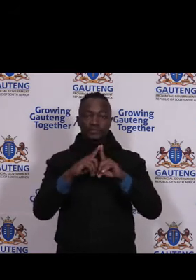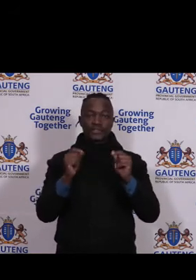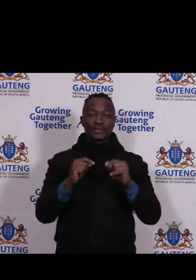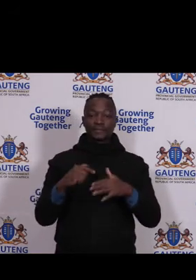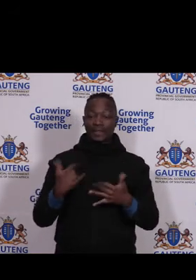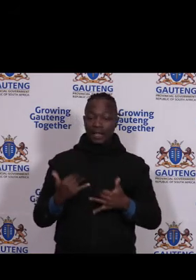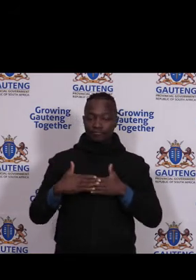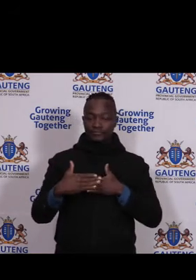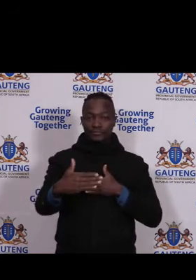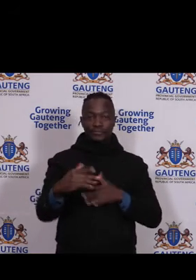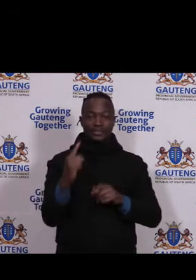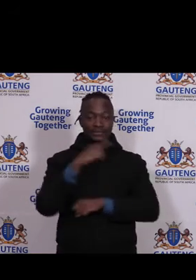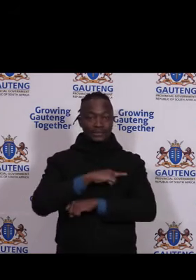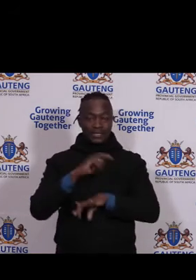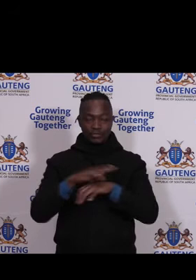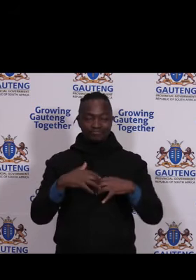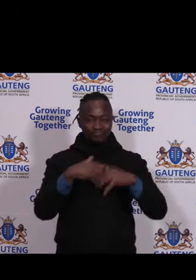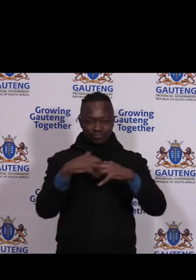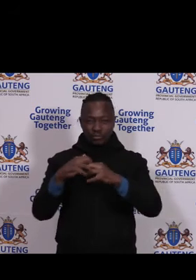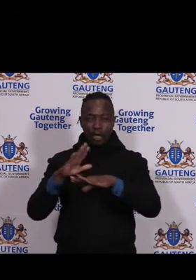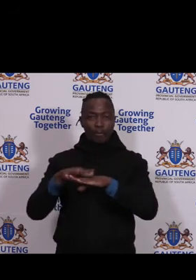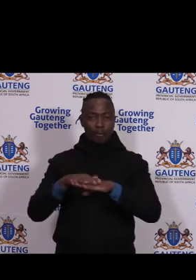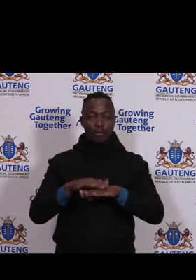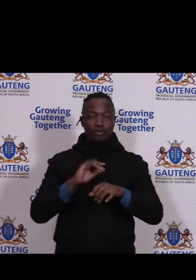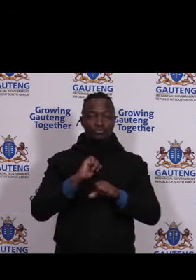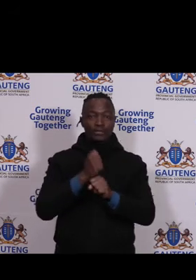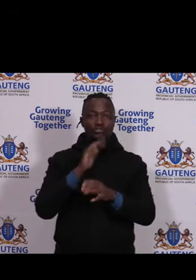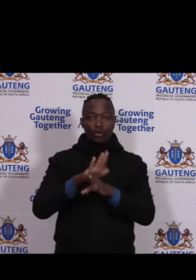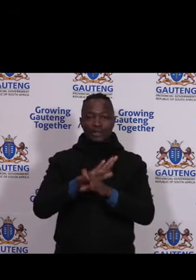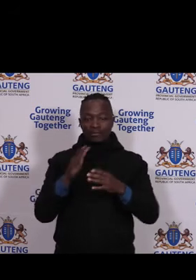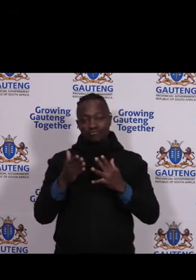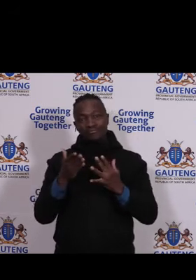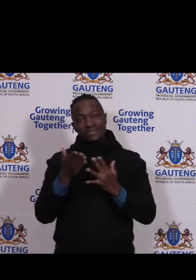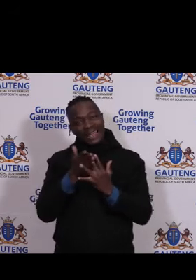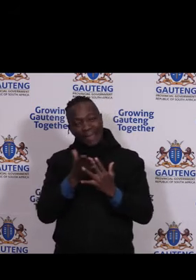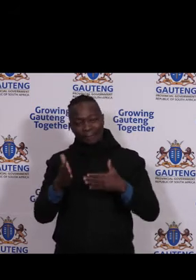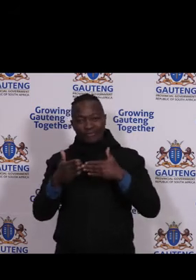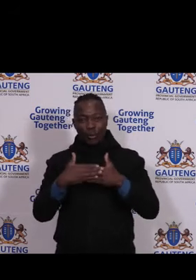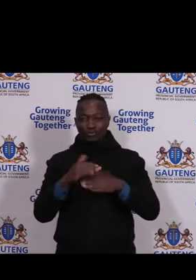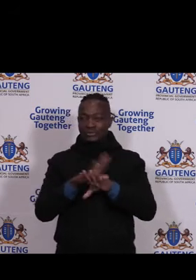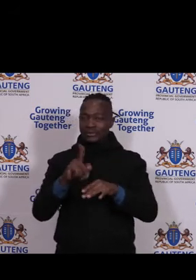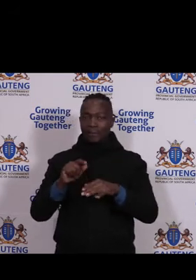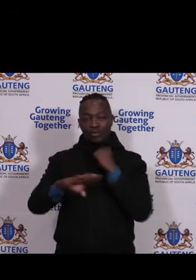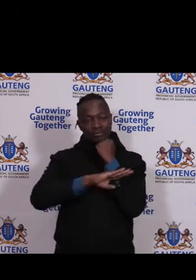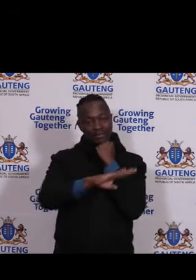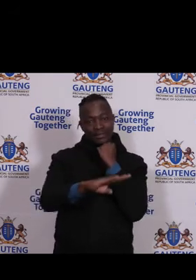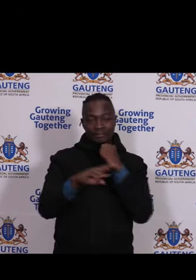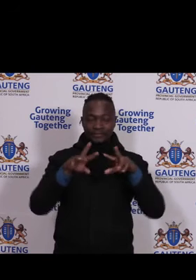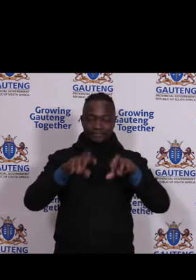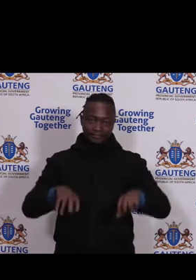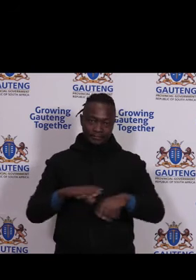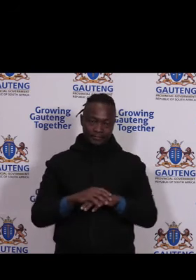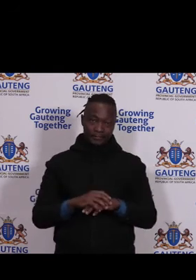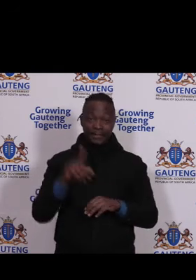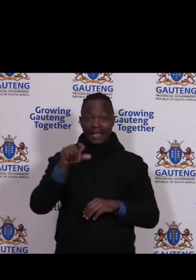days, to make sure that we're able to fill up the gap in terms of the bed analysis. The other